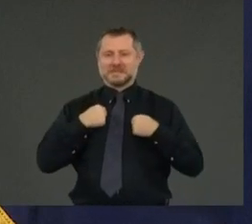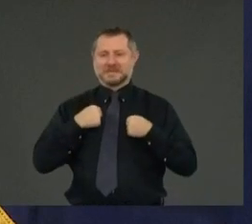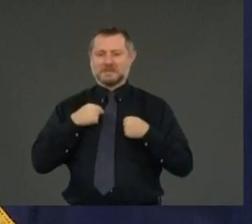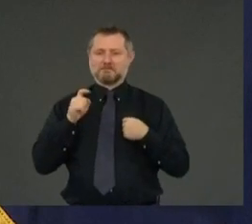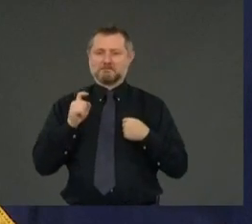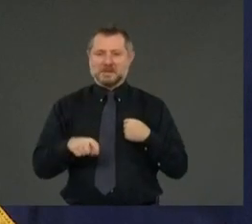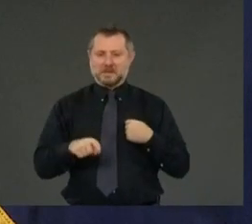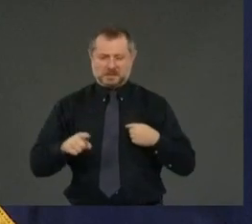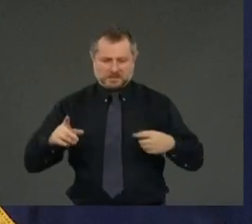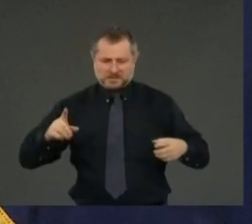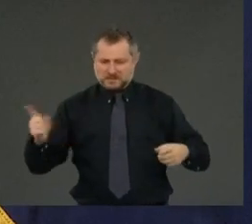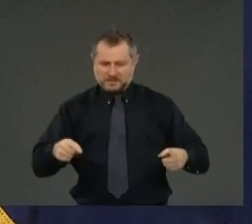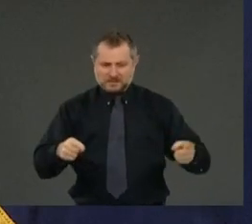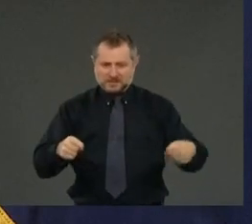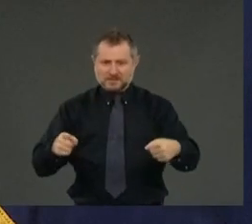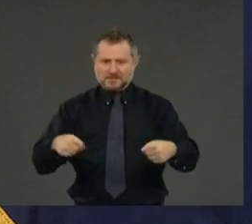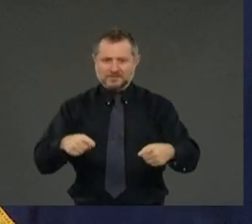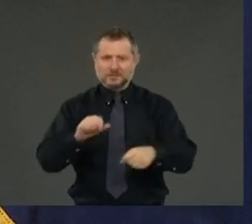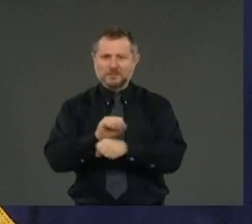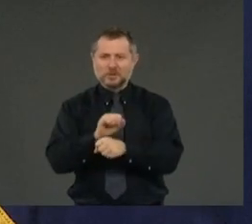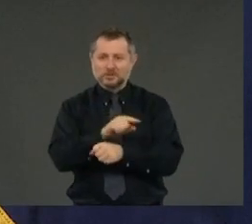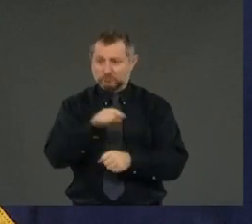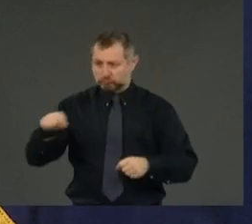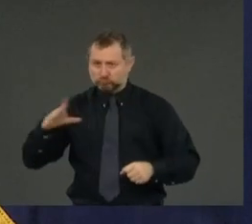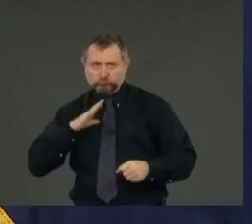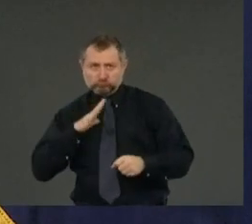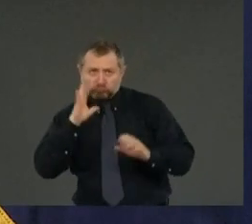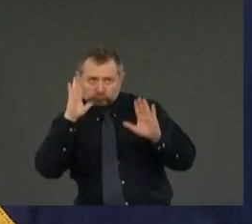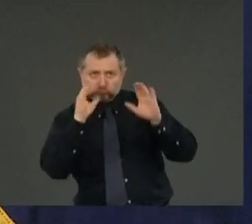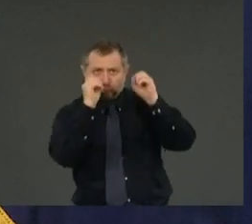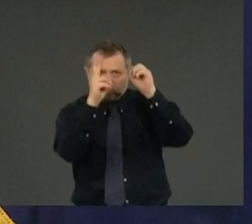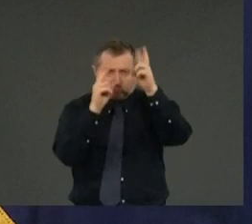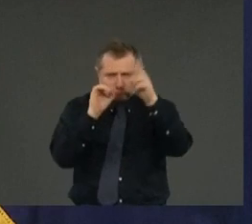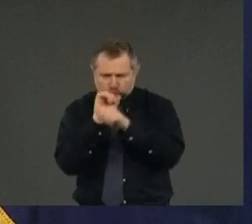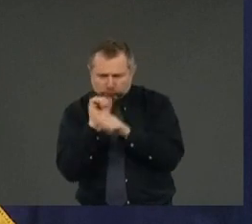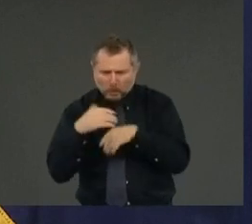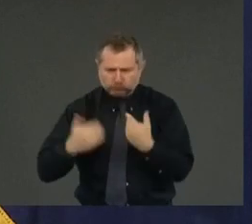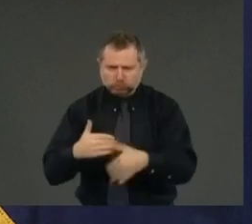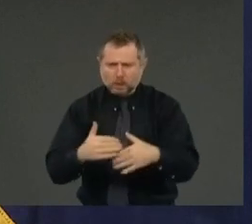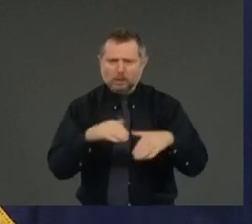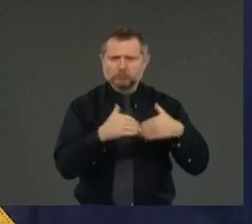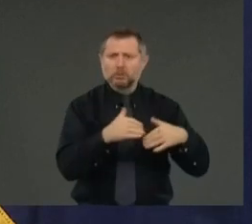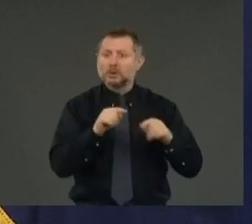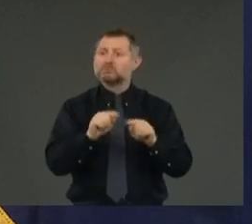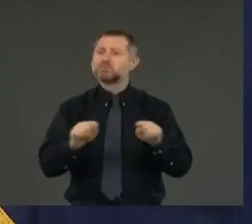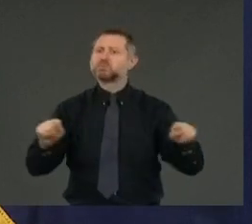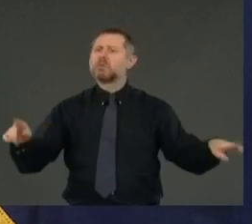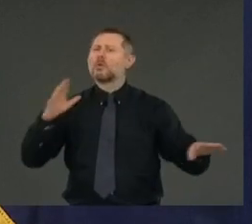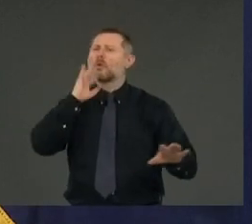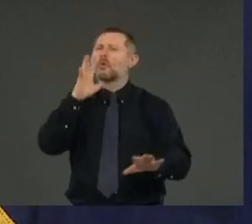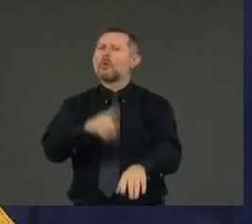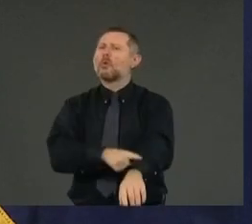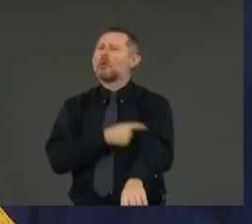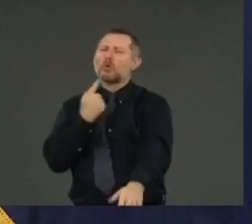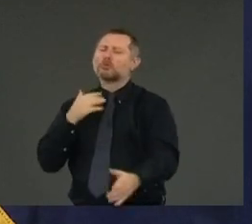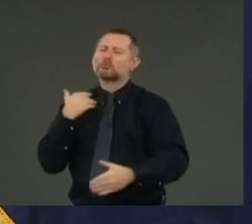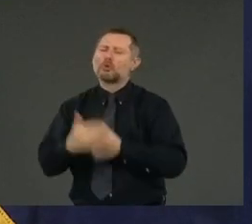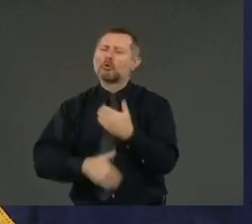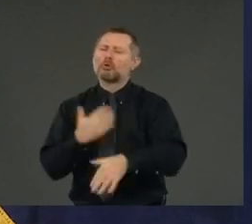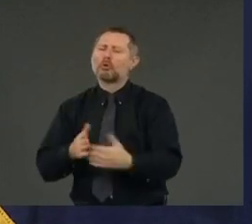a burden to carry. And it was a long road, 108 days, every day, every